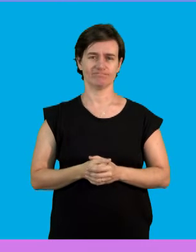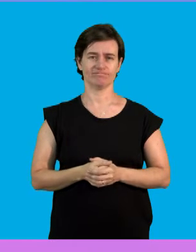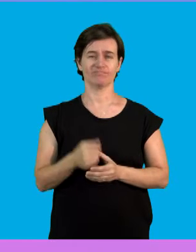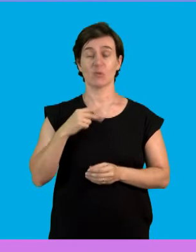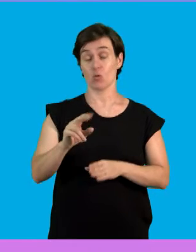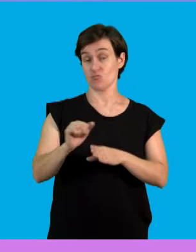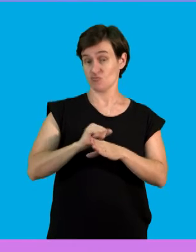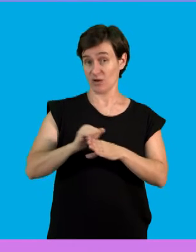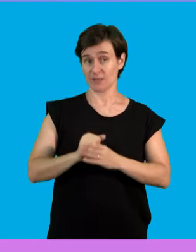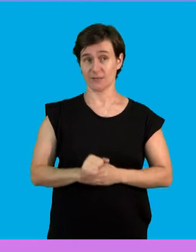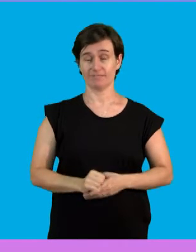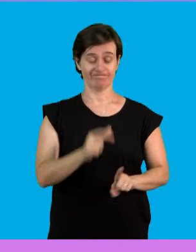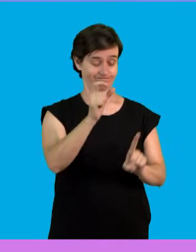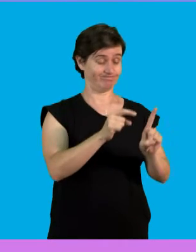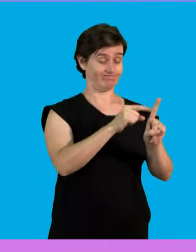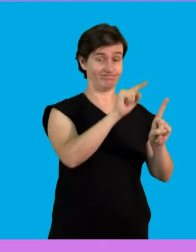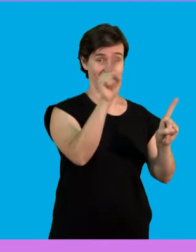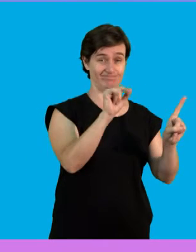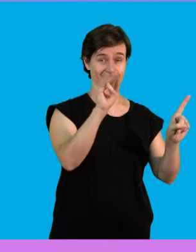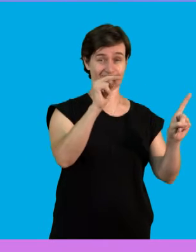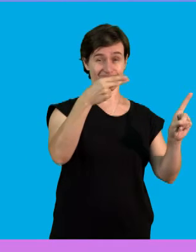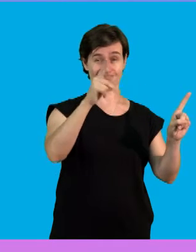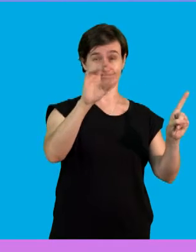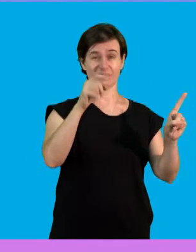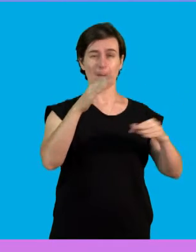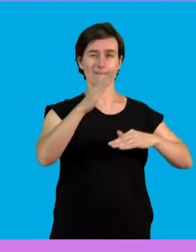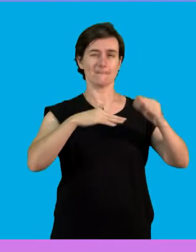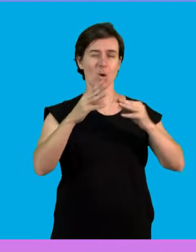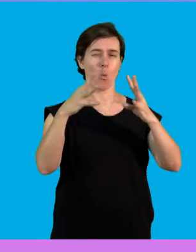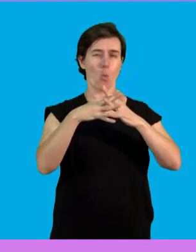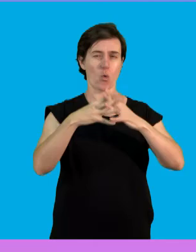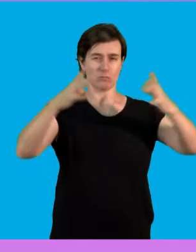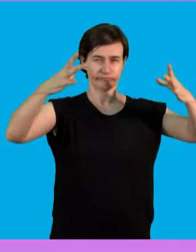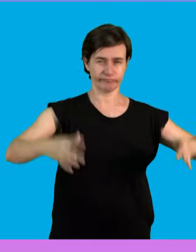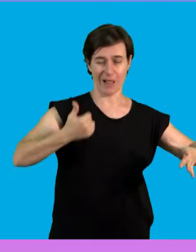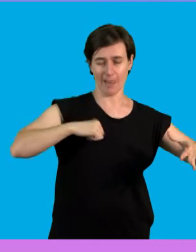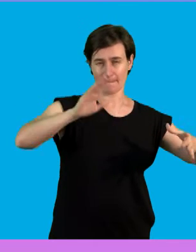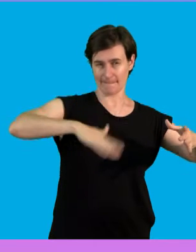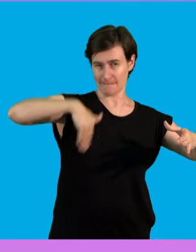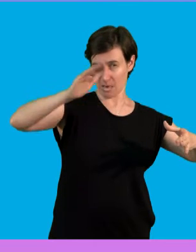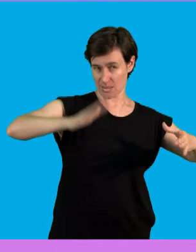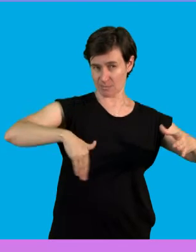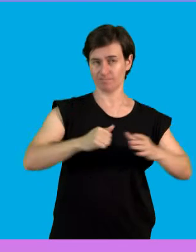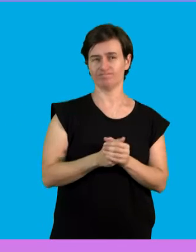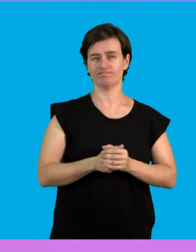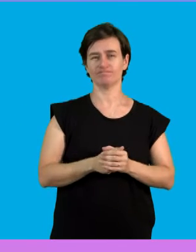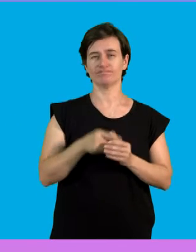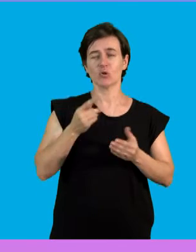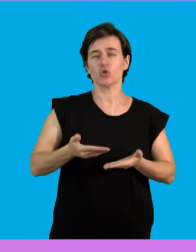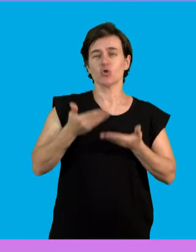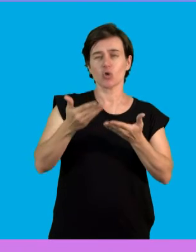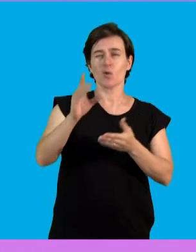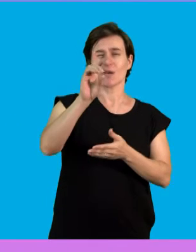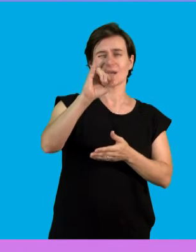Let's look at some practice. Zintle builds a wooden cylinder and wants to paint it. Express